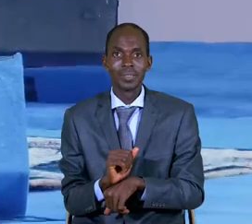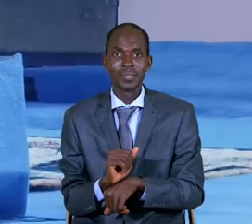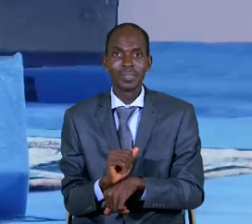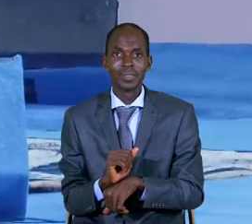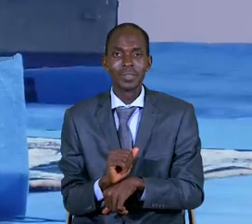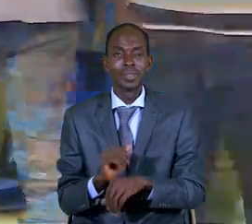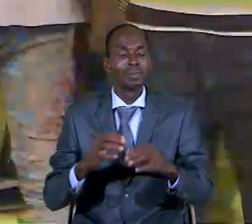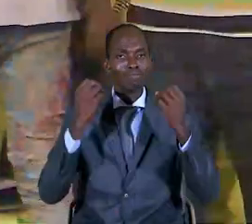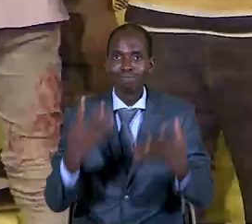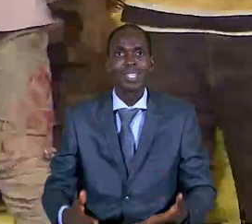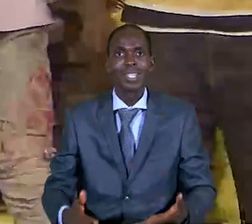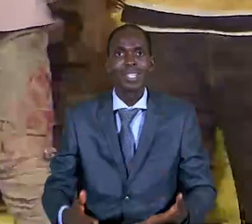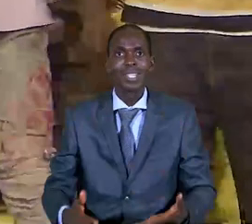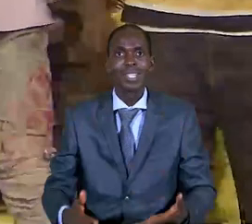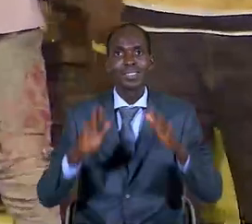Manifold miracle.